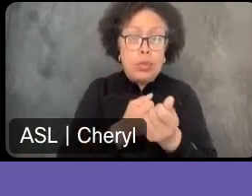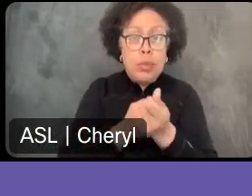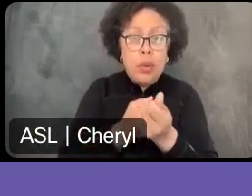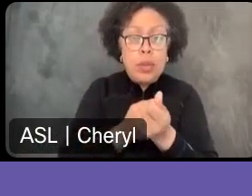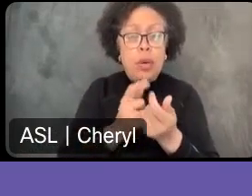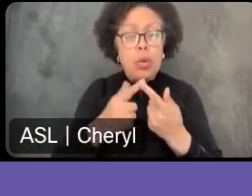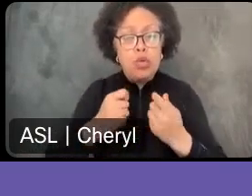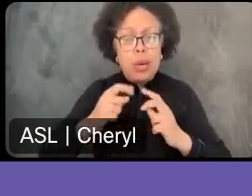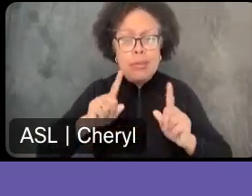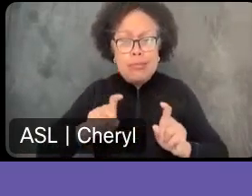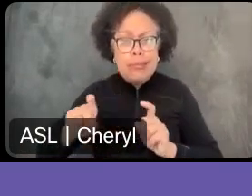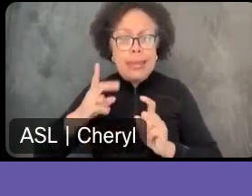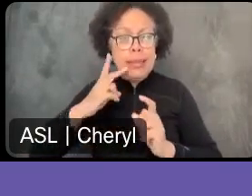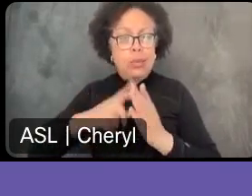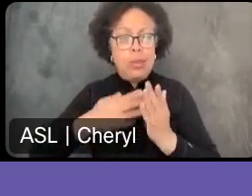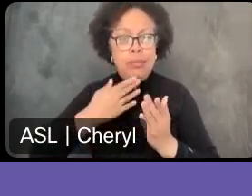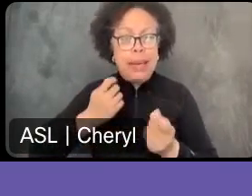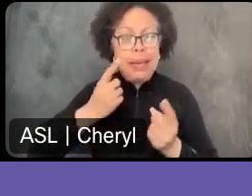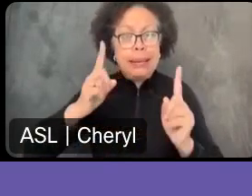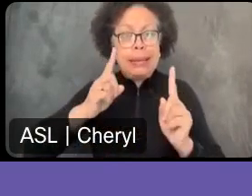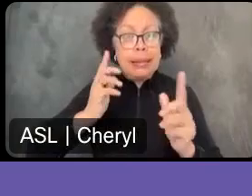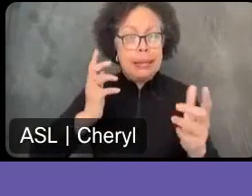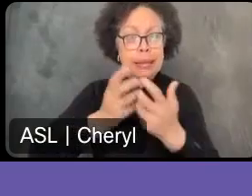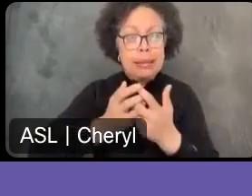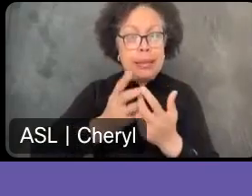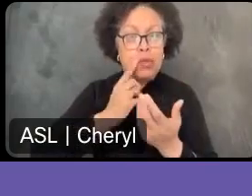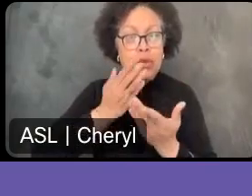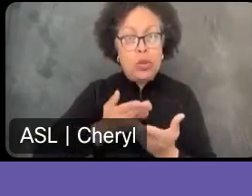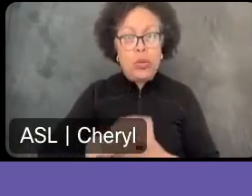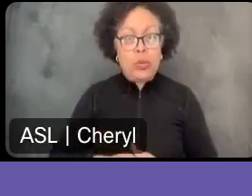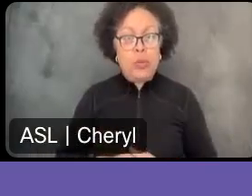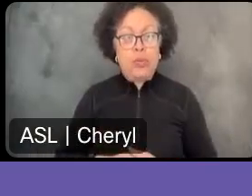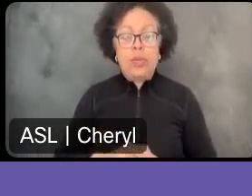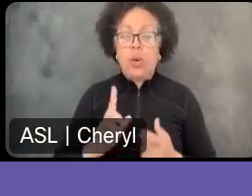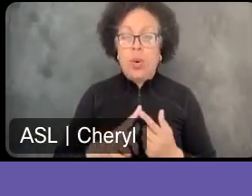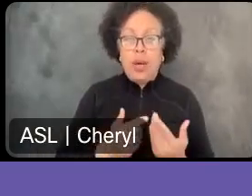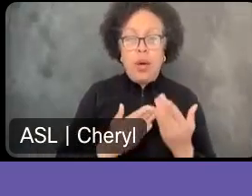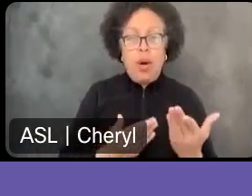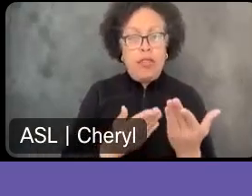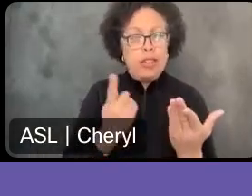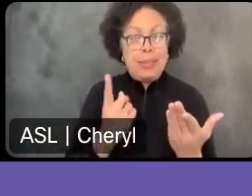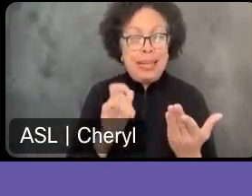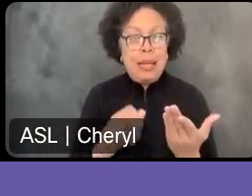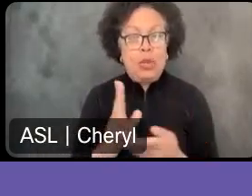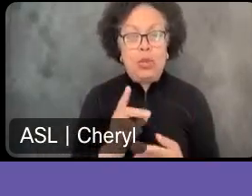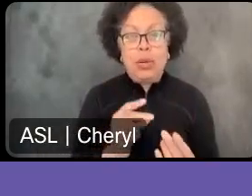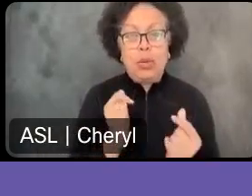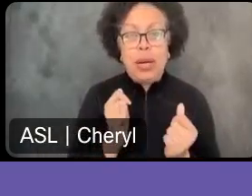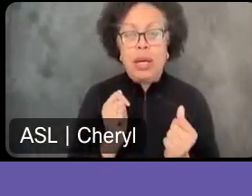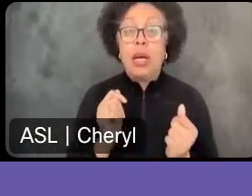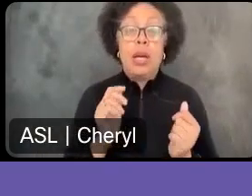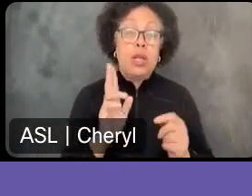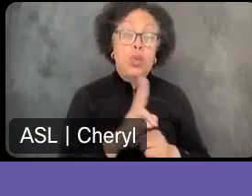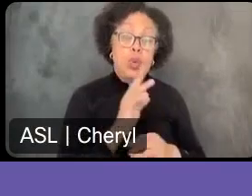works for you. When we offer action that is possible in the moment, use their emotional support guide for